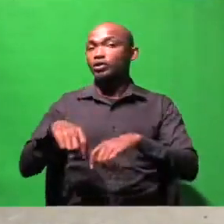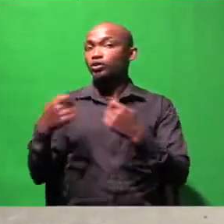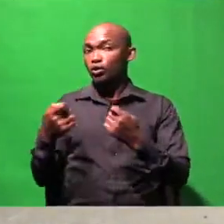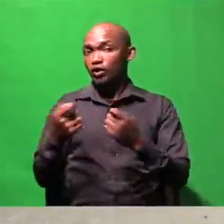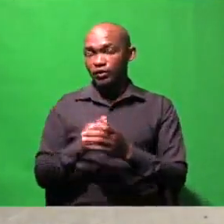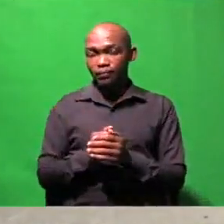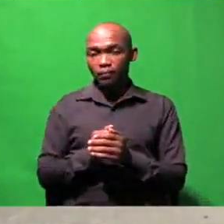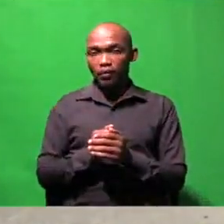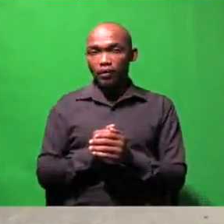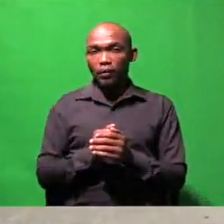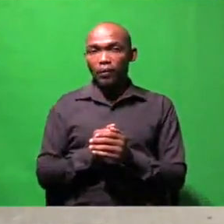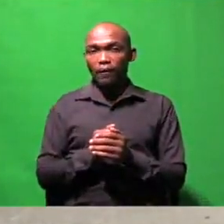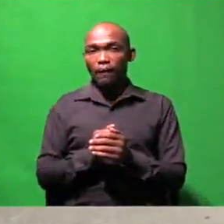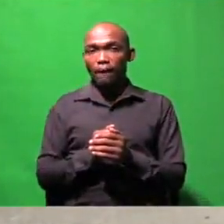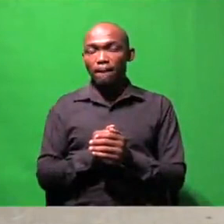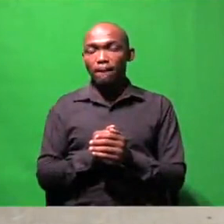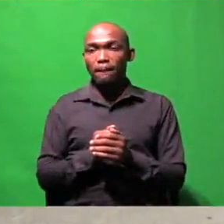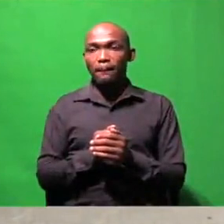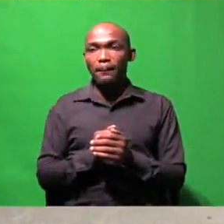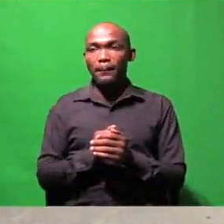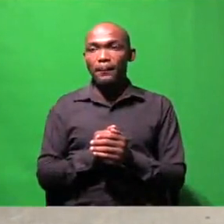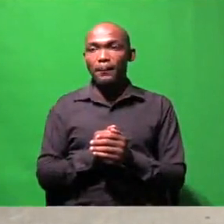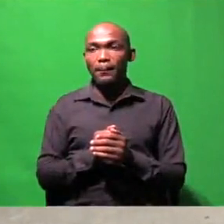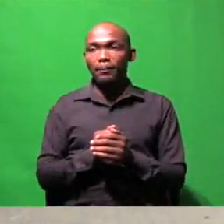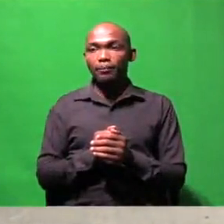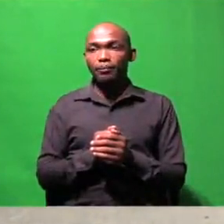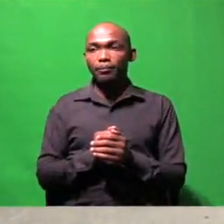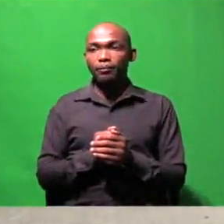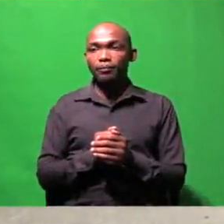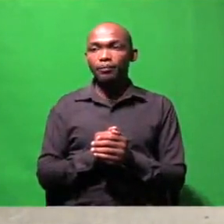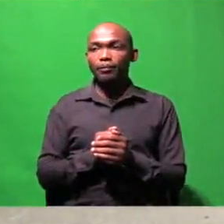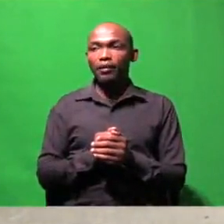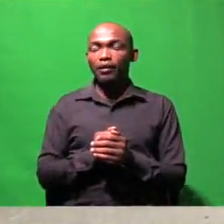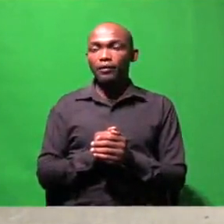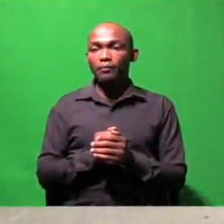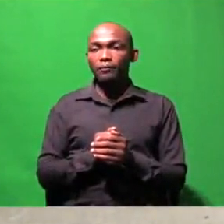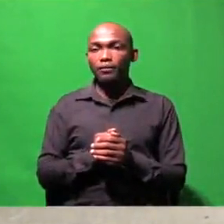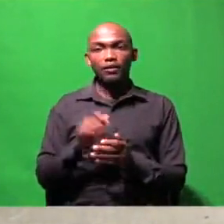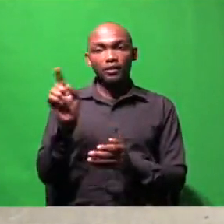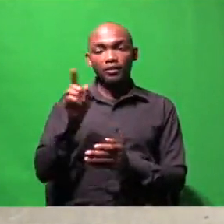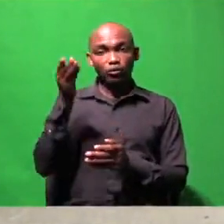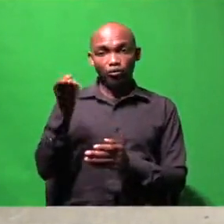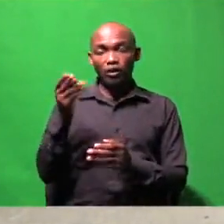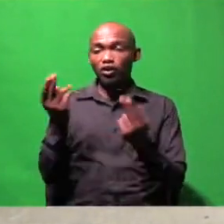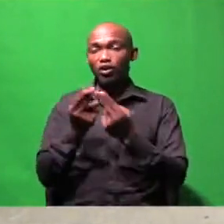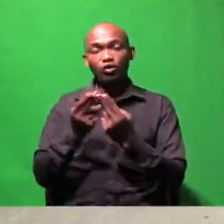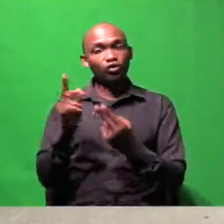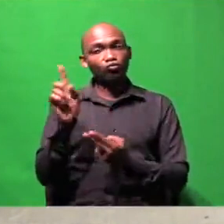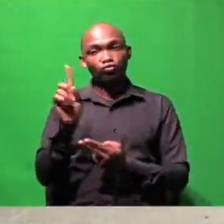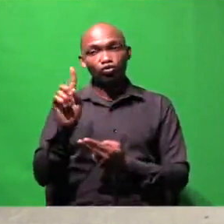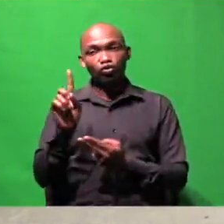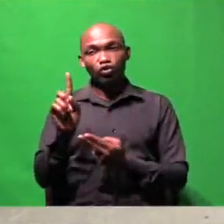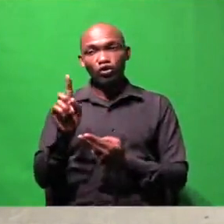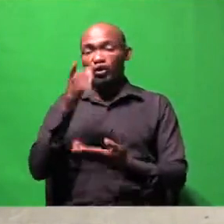creation. This one about comprising of small particle. So I think this is also